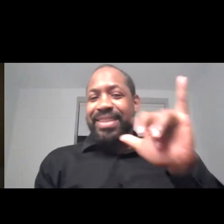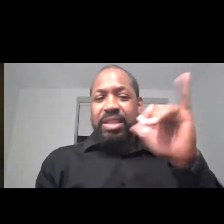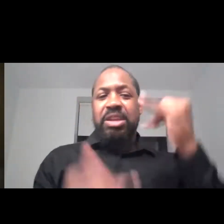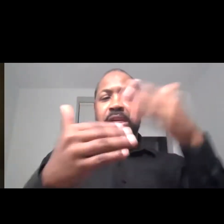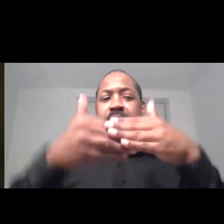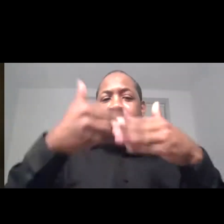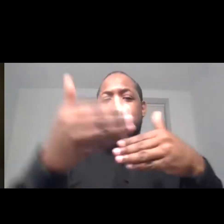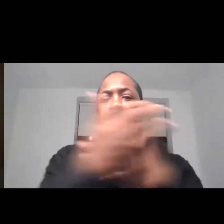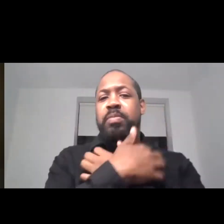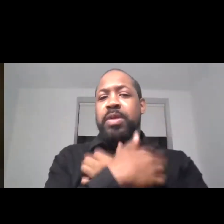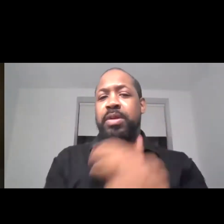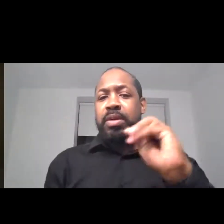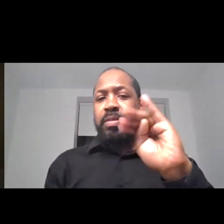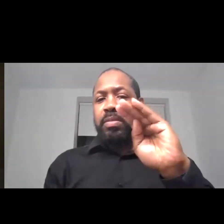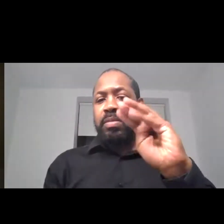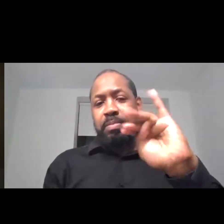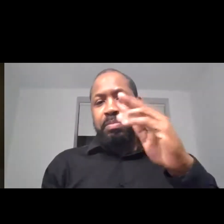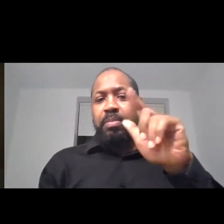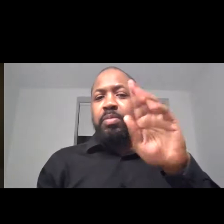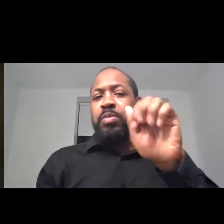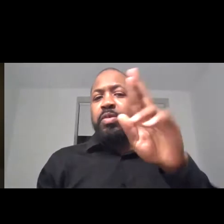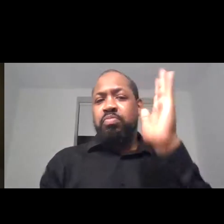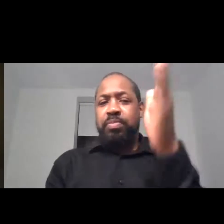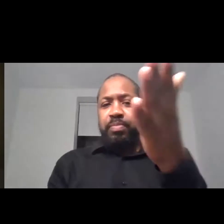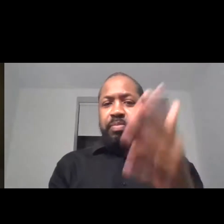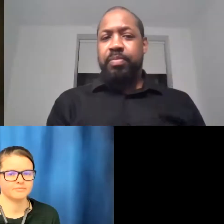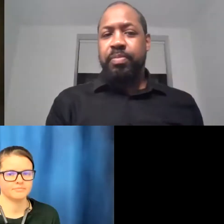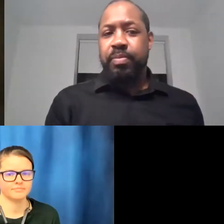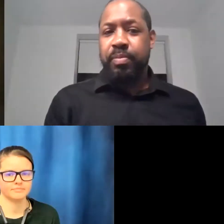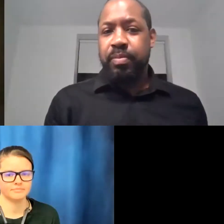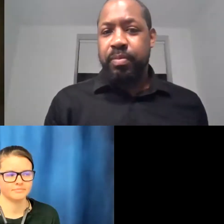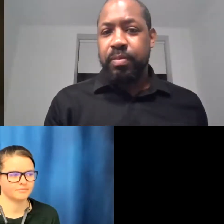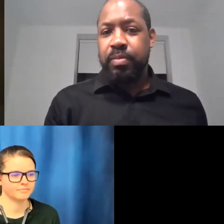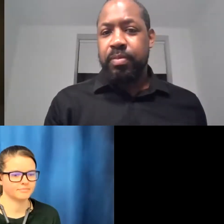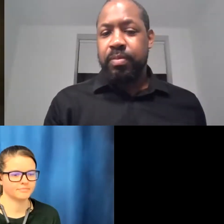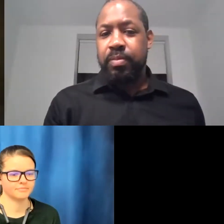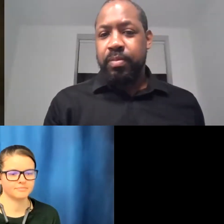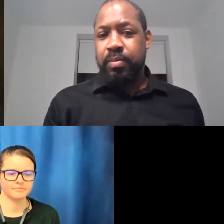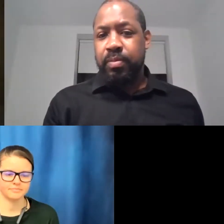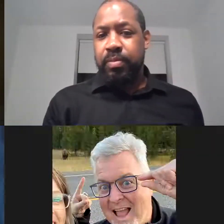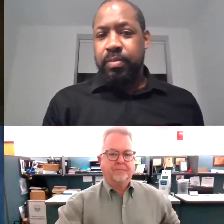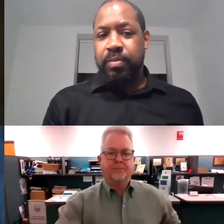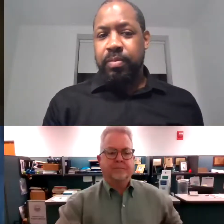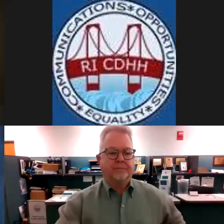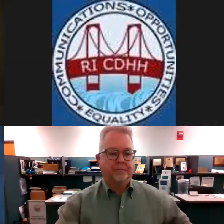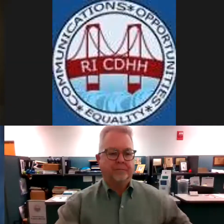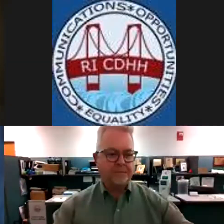And it says, thank you, Holly. The next one will be Mike Bear, and he's going to present now.